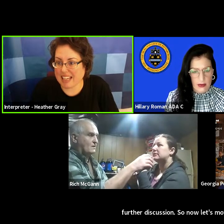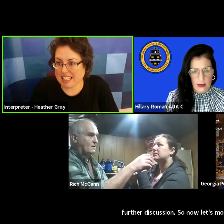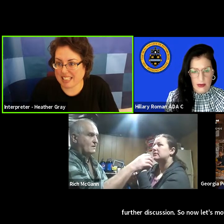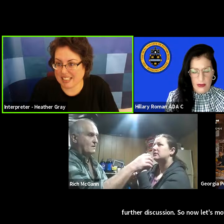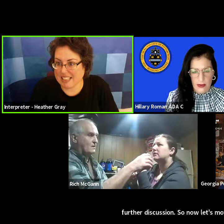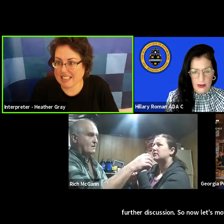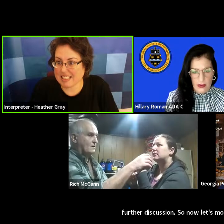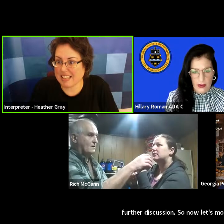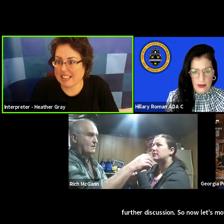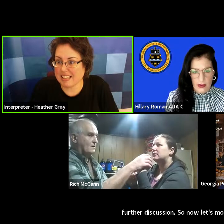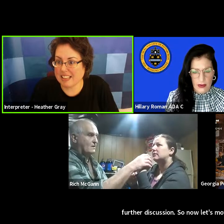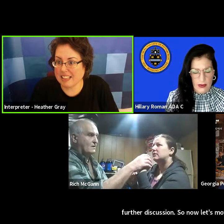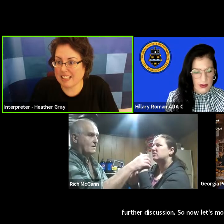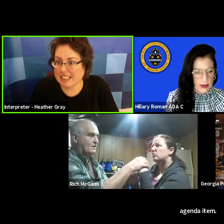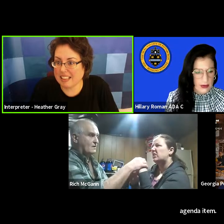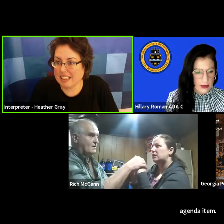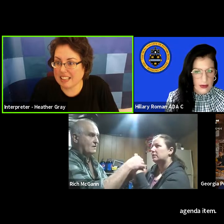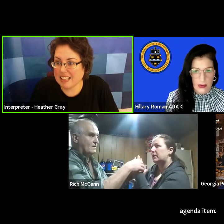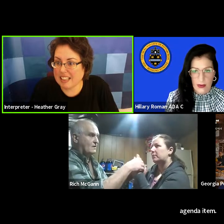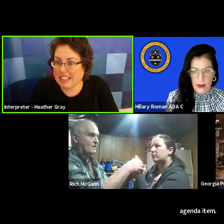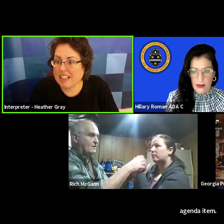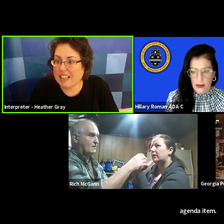And that is...